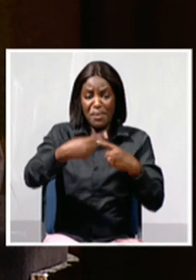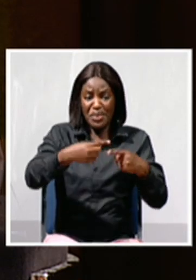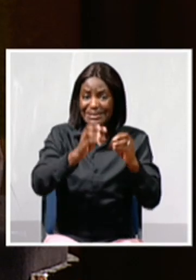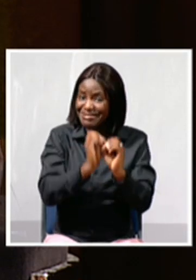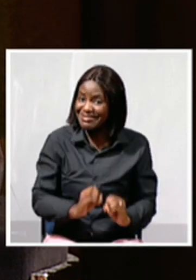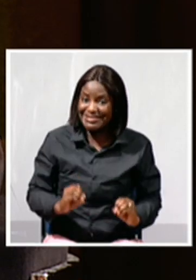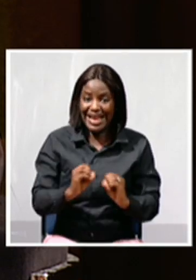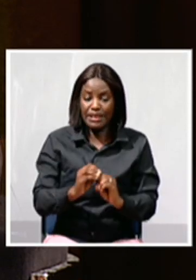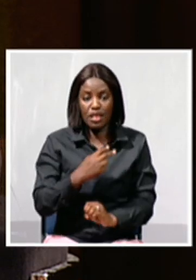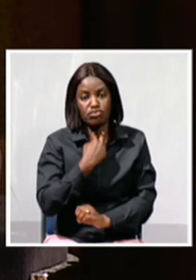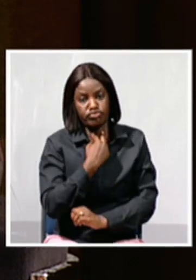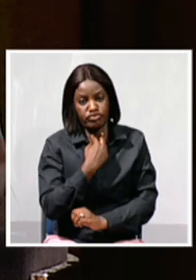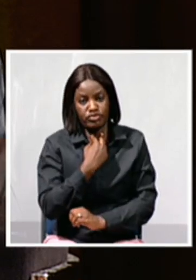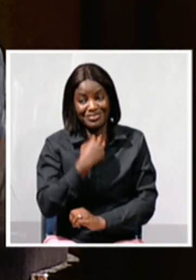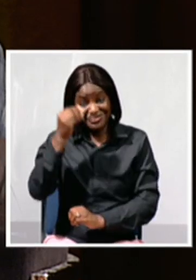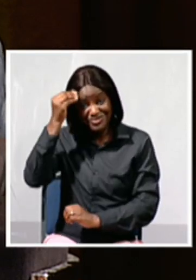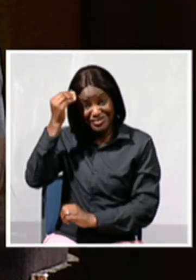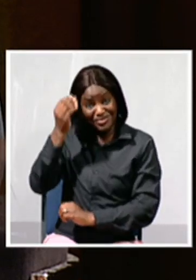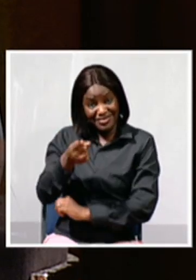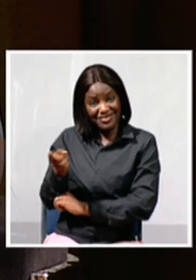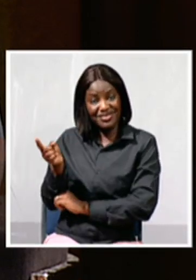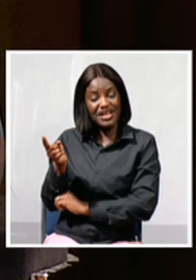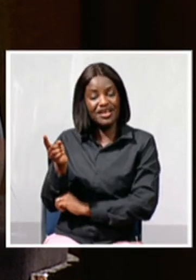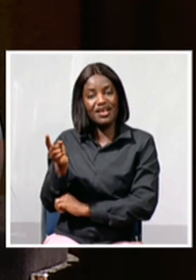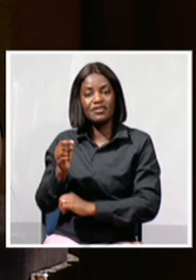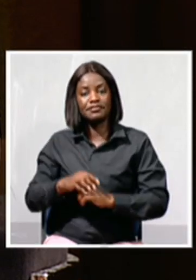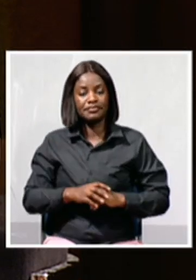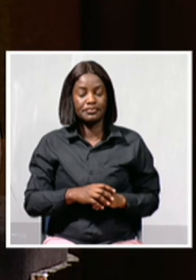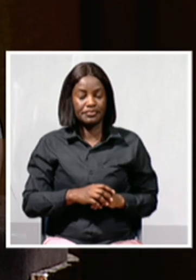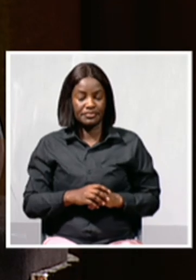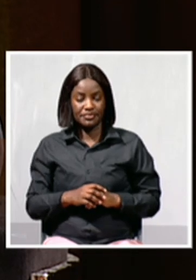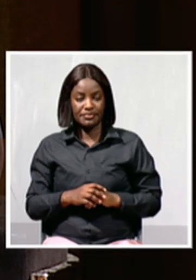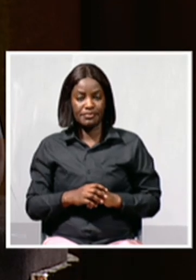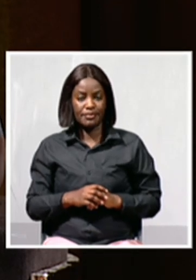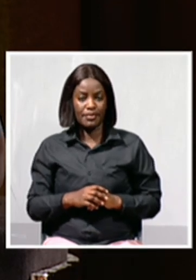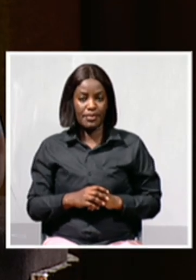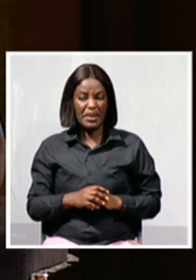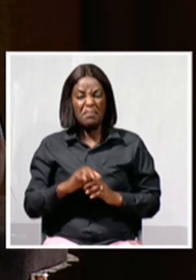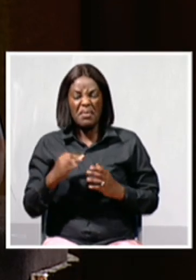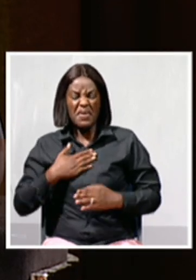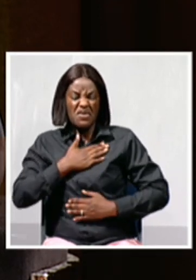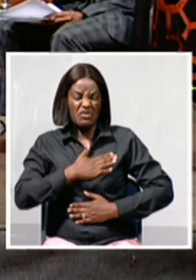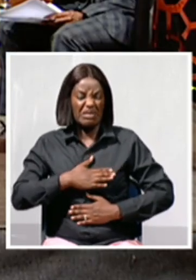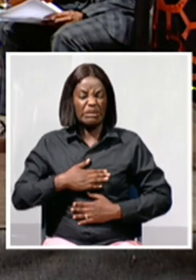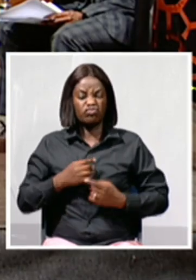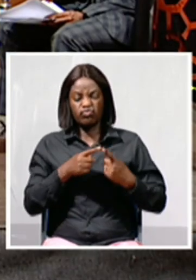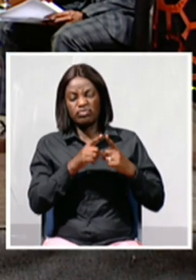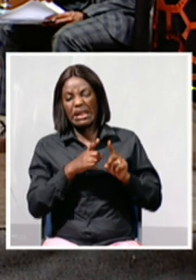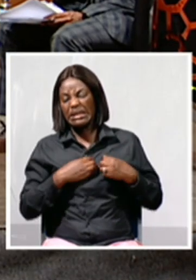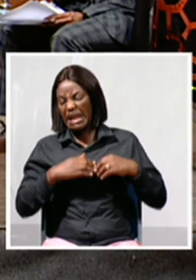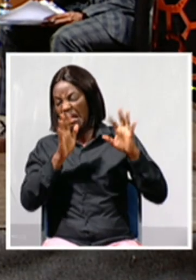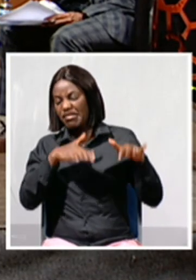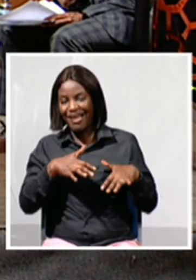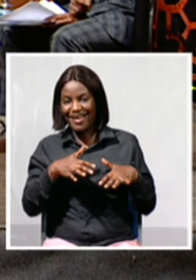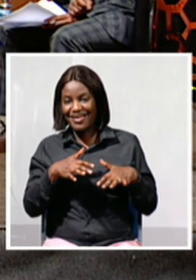Whether or not you are disillusioned, whether or not you feel disenfranchised, the fact is, if you don't participate, that is